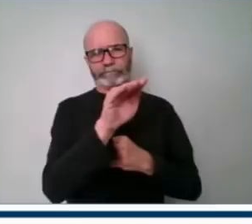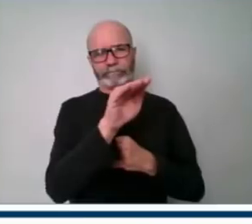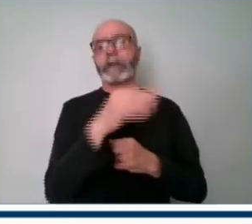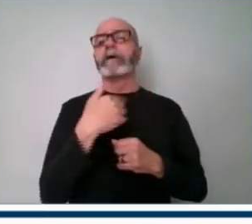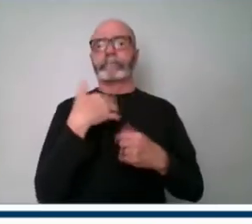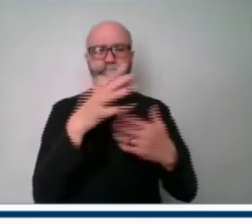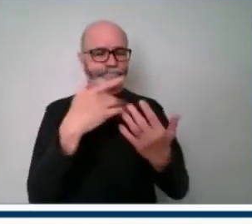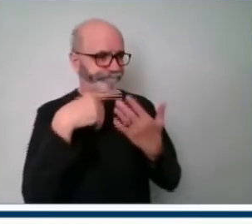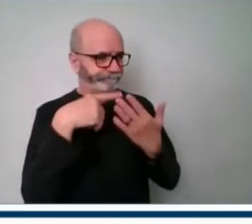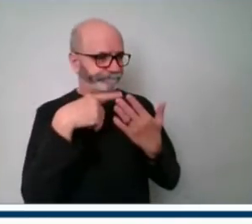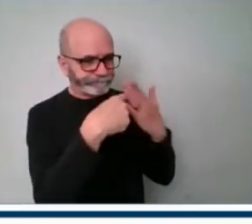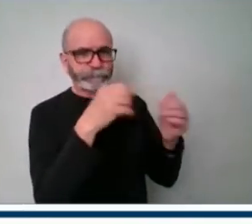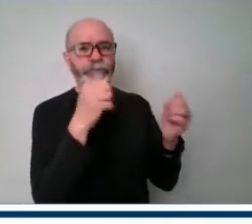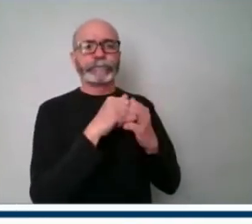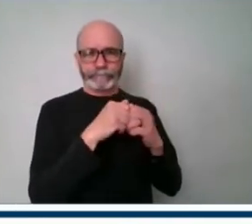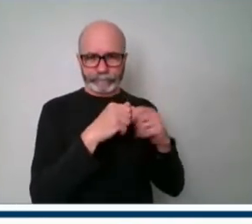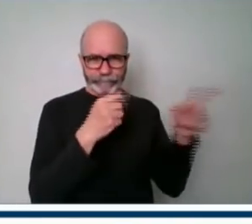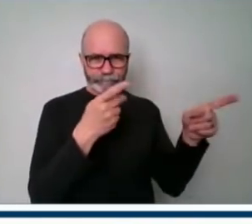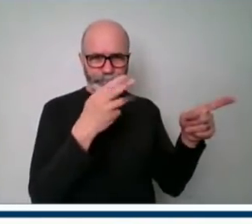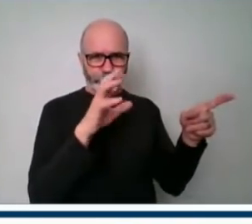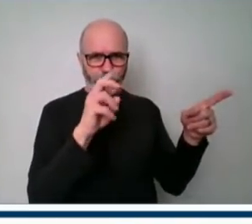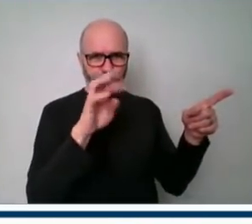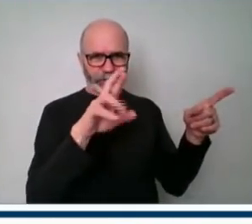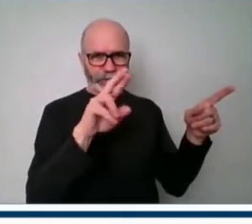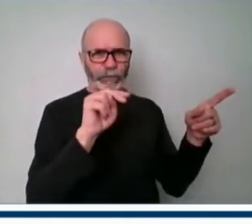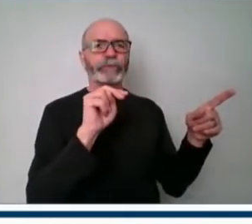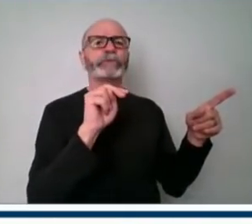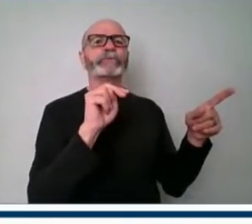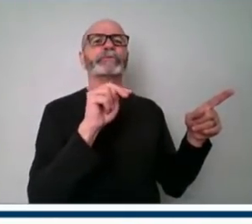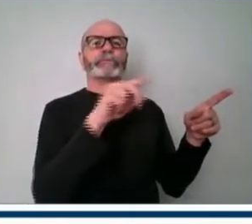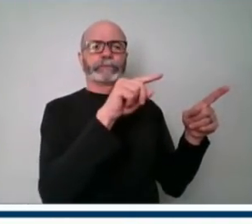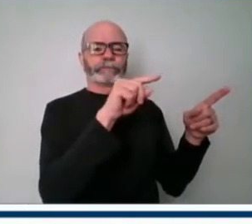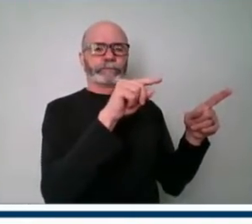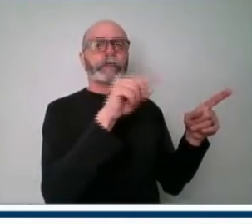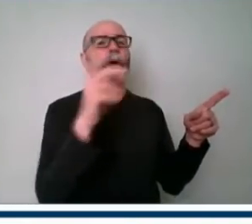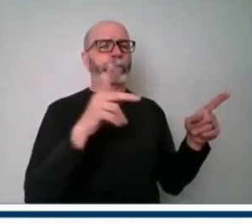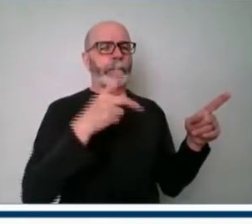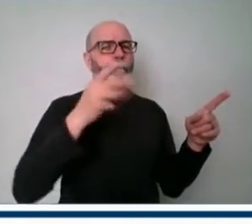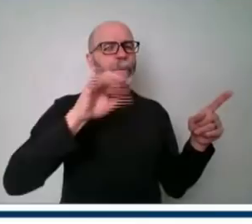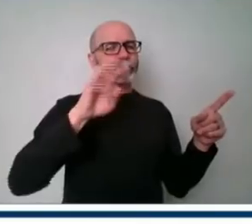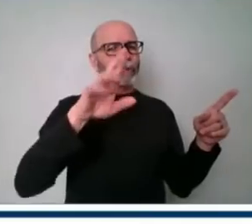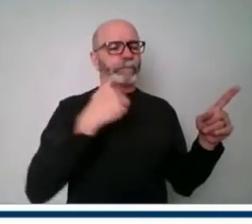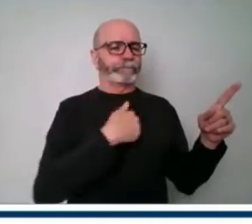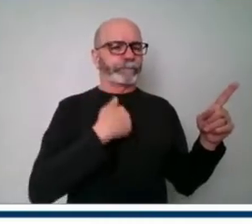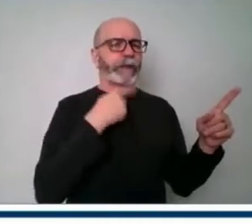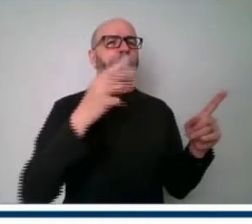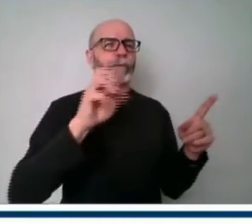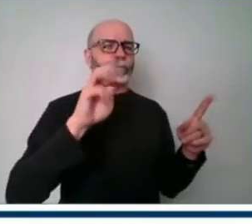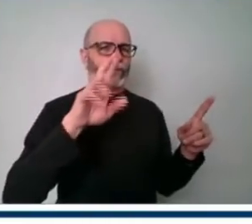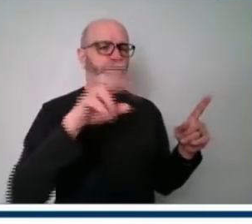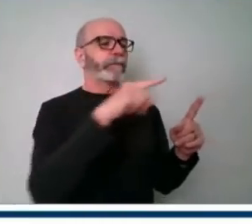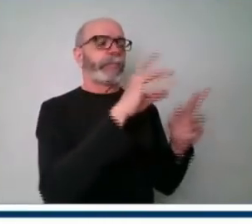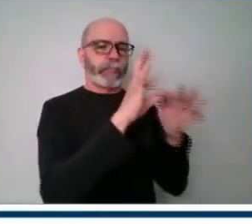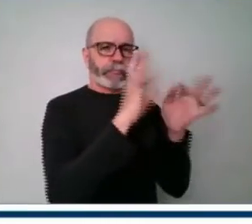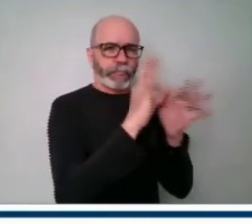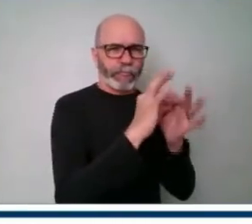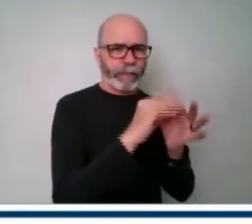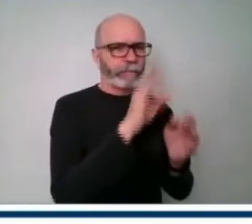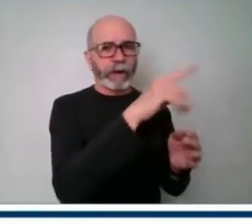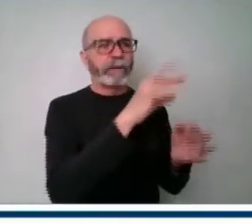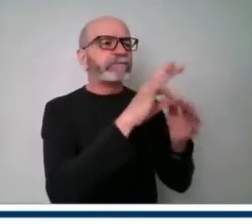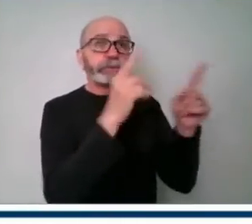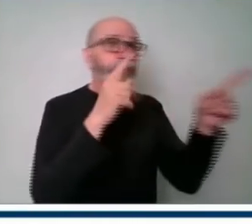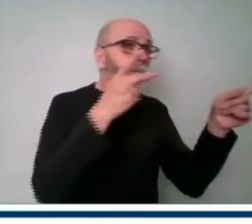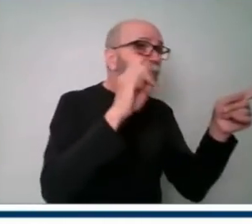cases drop in New Brunswick. PEI, people have been coming here since the last